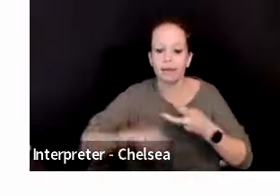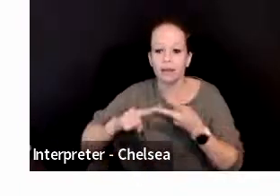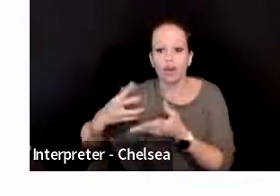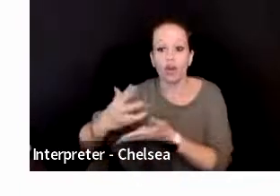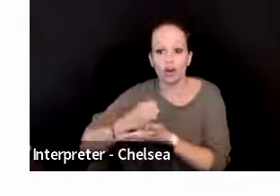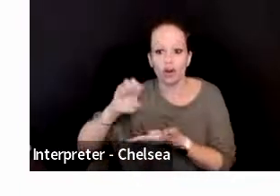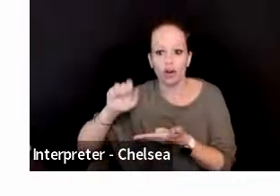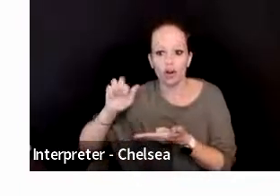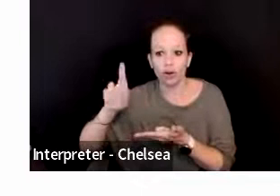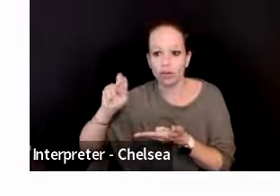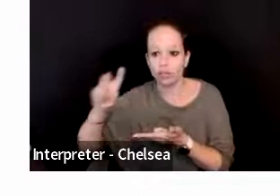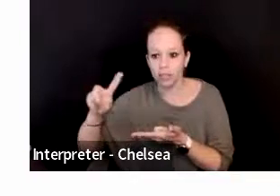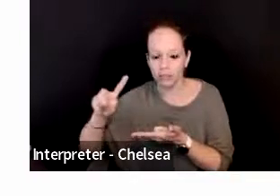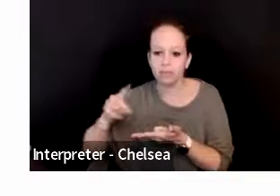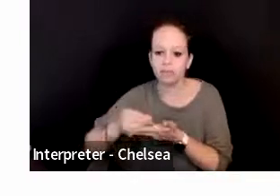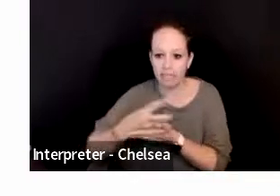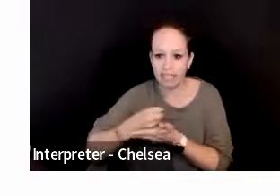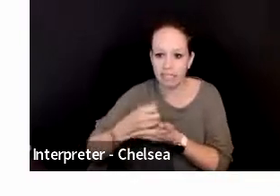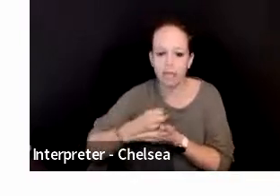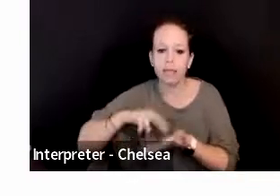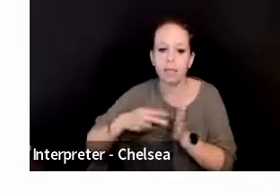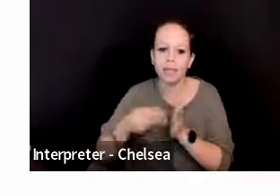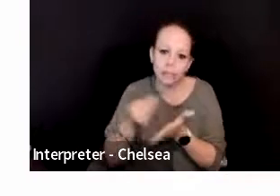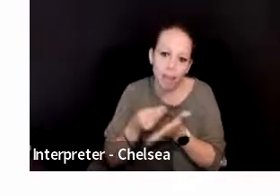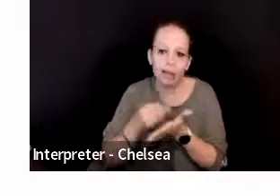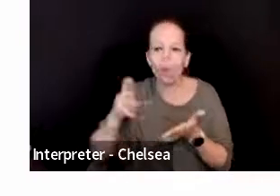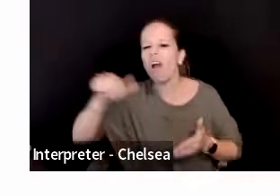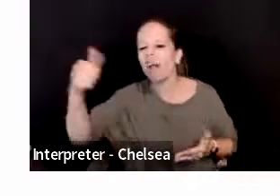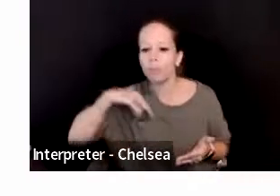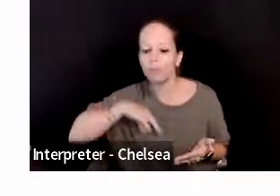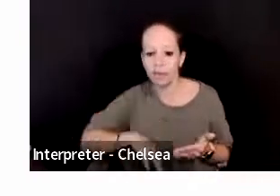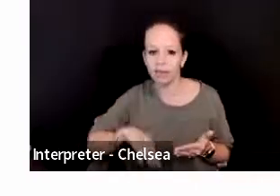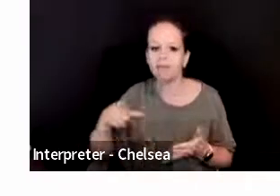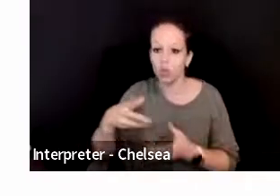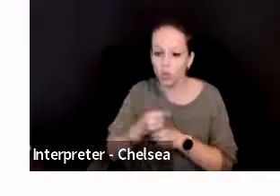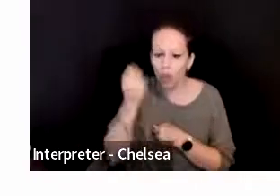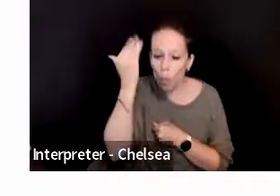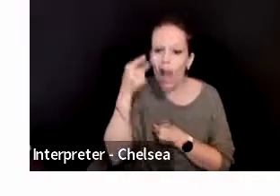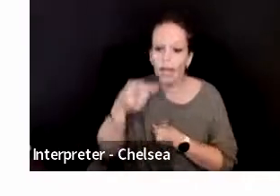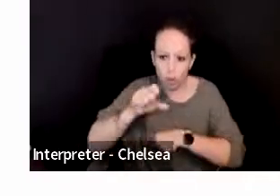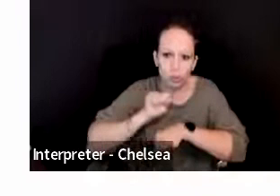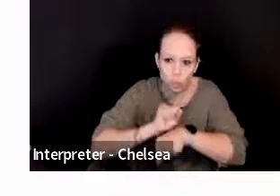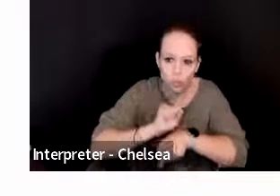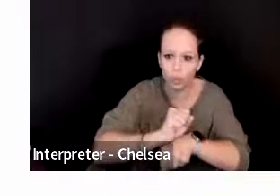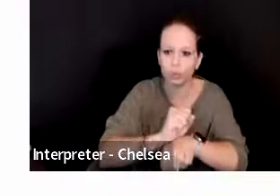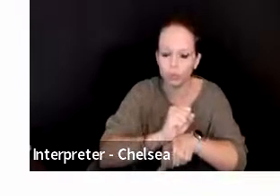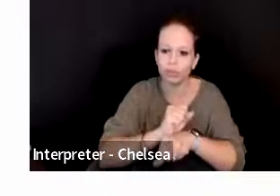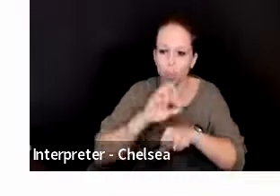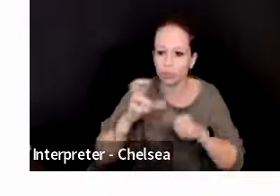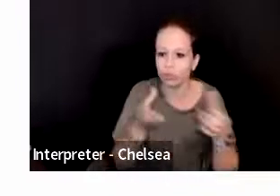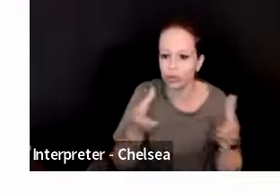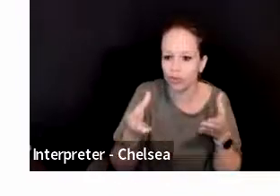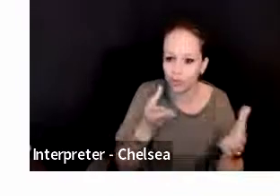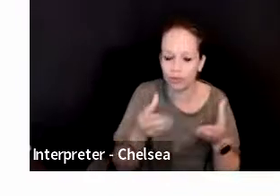income. That is money or some other benefit you receive because you perform some kind of work or service.